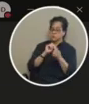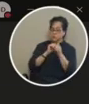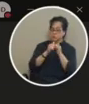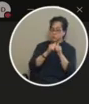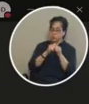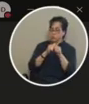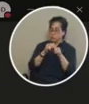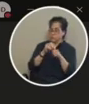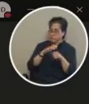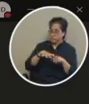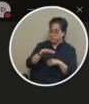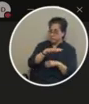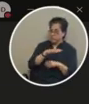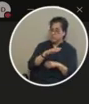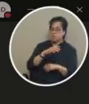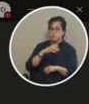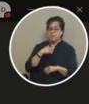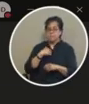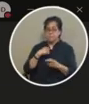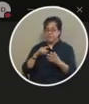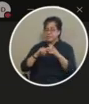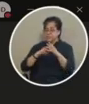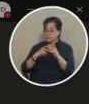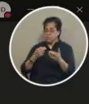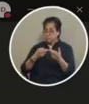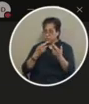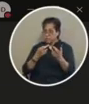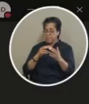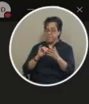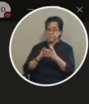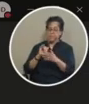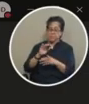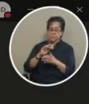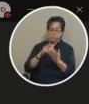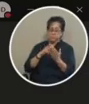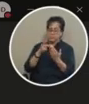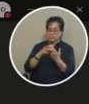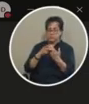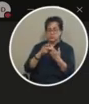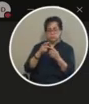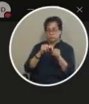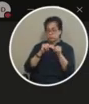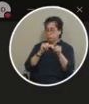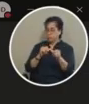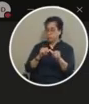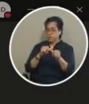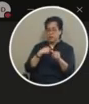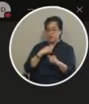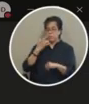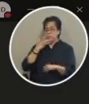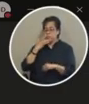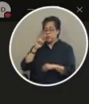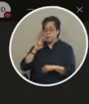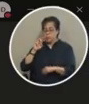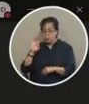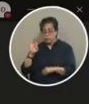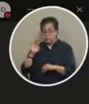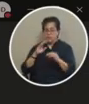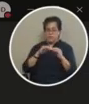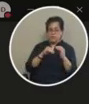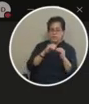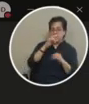fields. My initial recommendation would be that we hold those projects up because I would rather replace a roof than put up a light that,